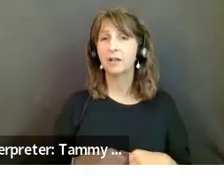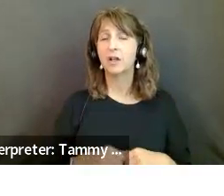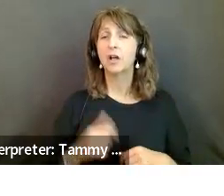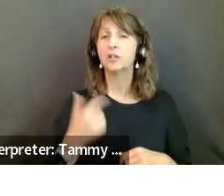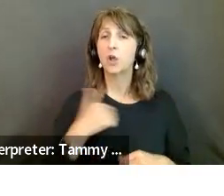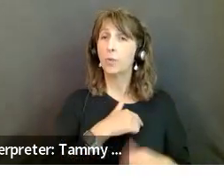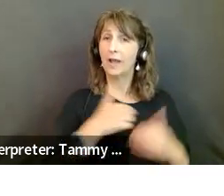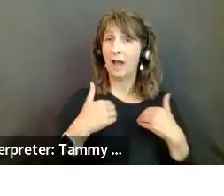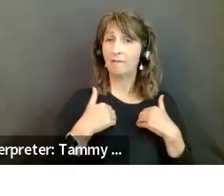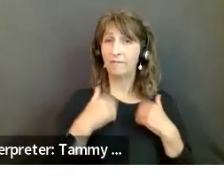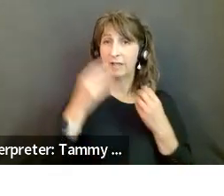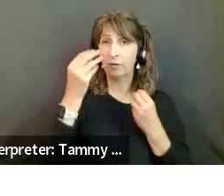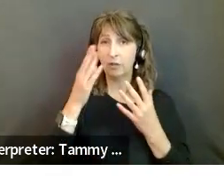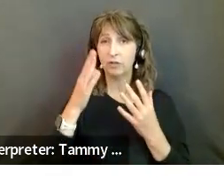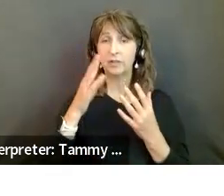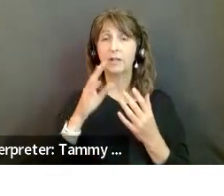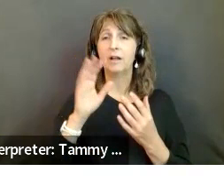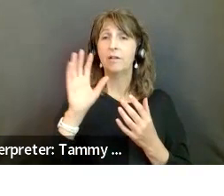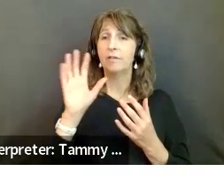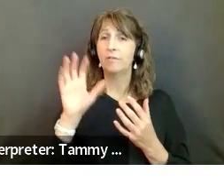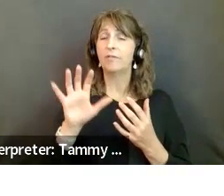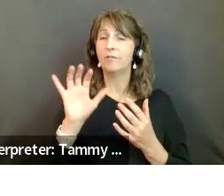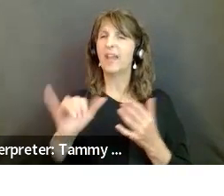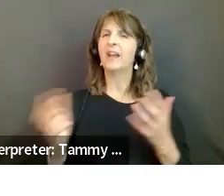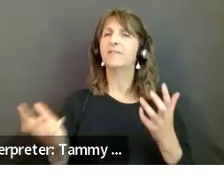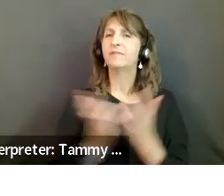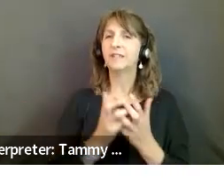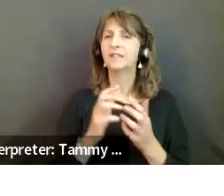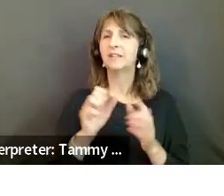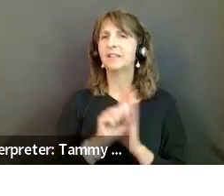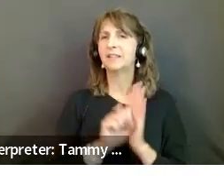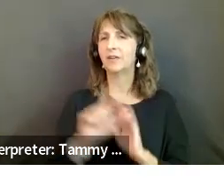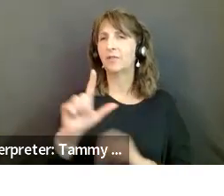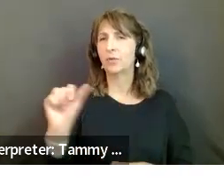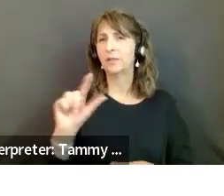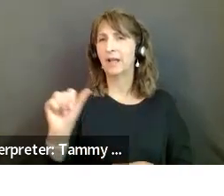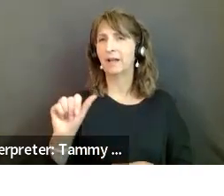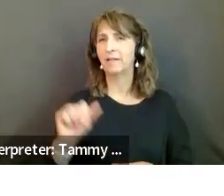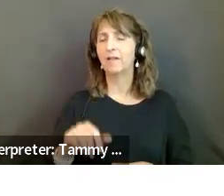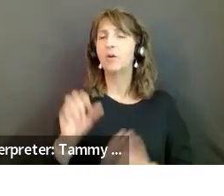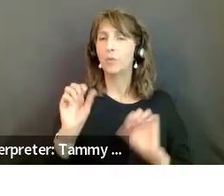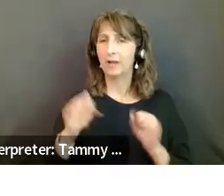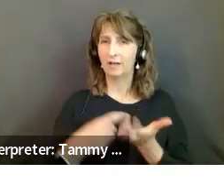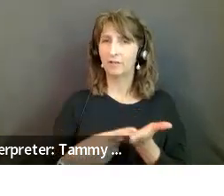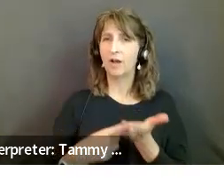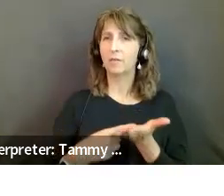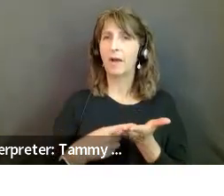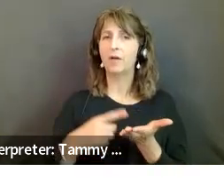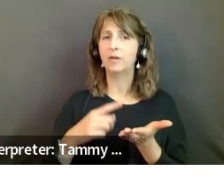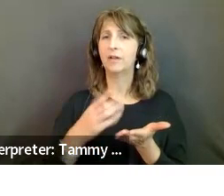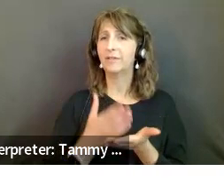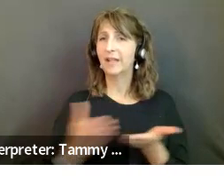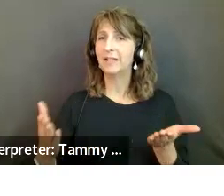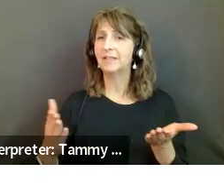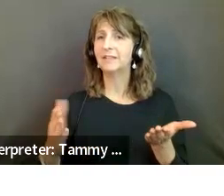information that's specialized to the state of Louisiana. So we can talk about certain Louisiana only things